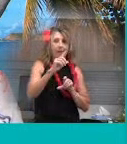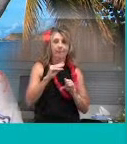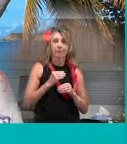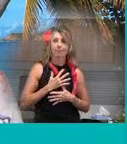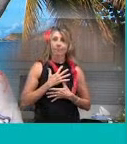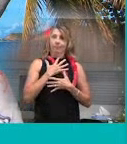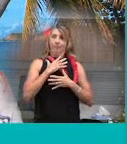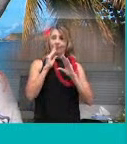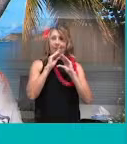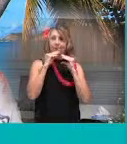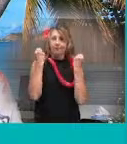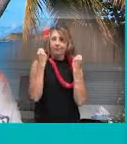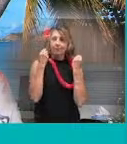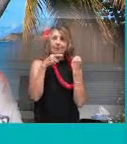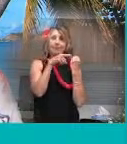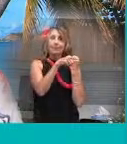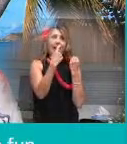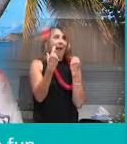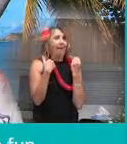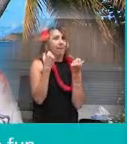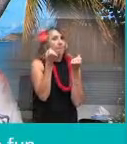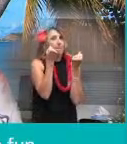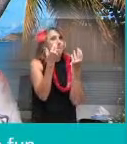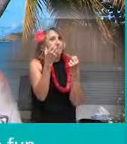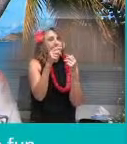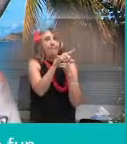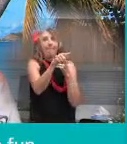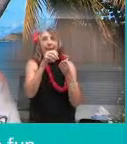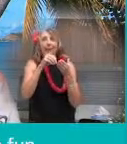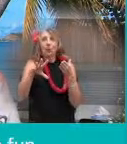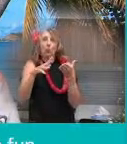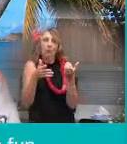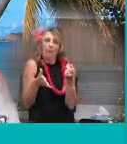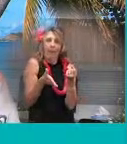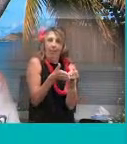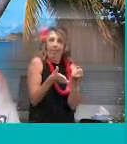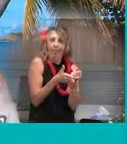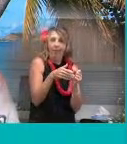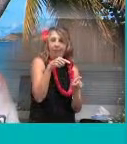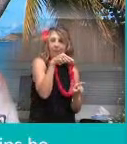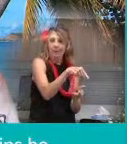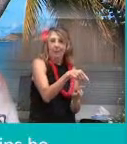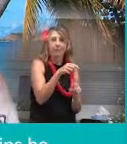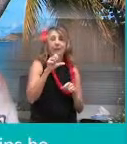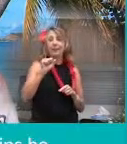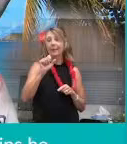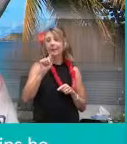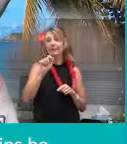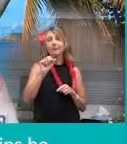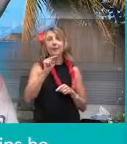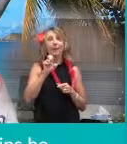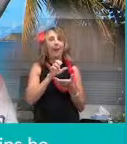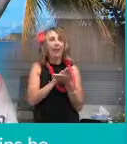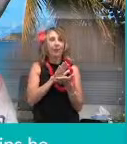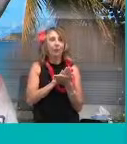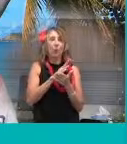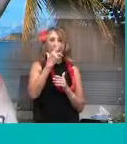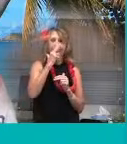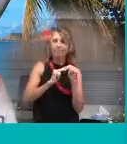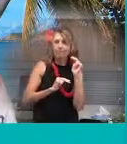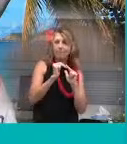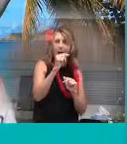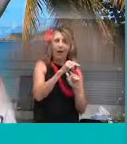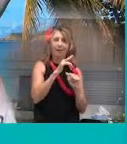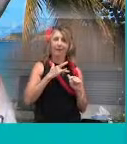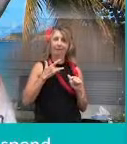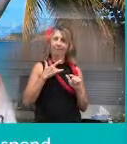remembered for his Hunter's Helpers. Kim helped to make St. Anne a fun place to be and is proud of the many friendships he